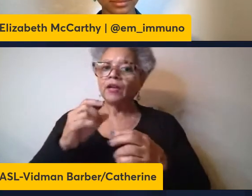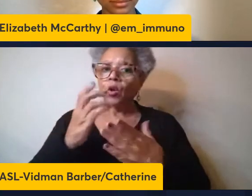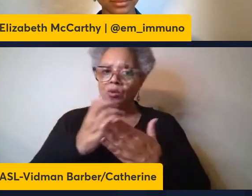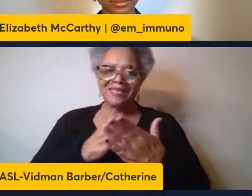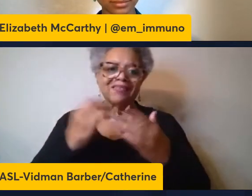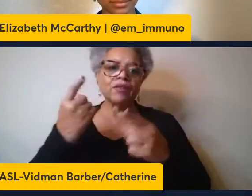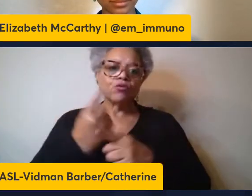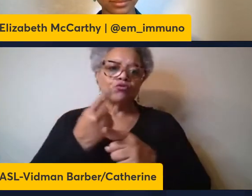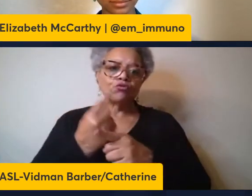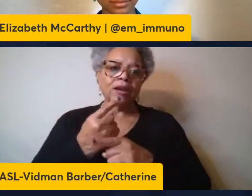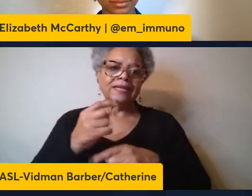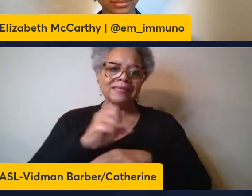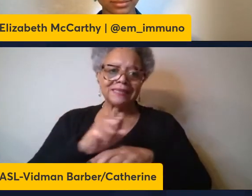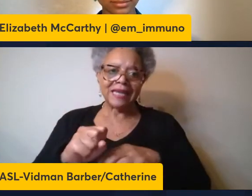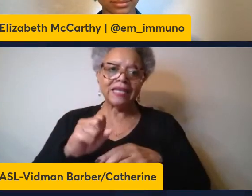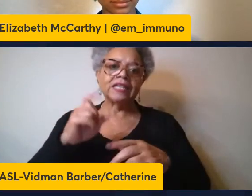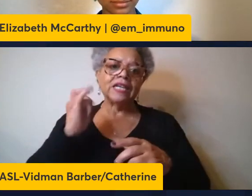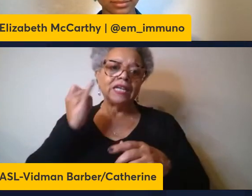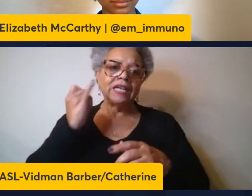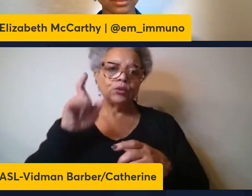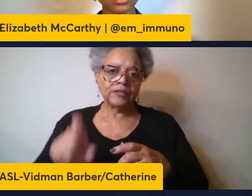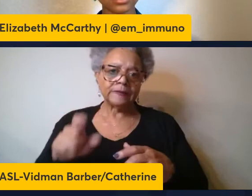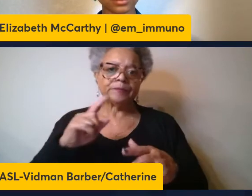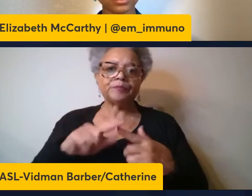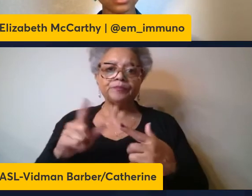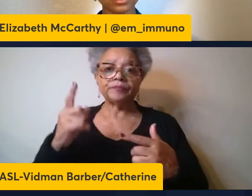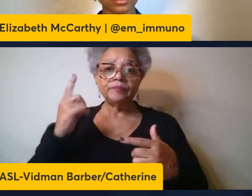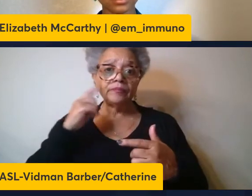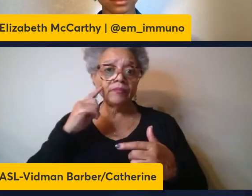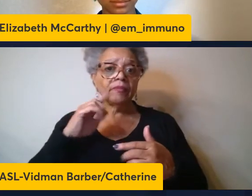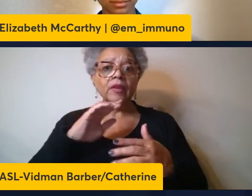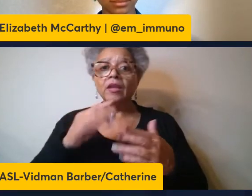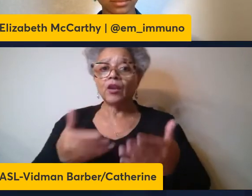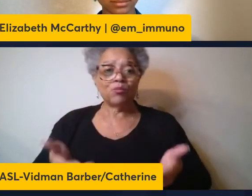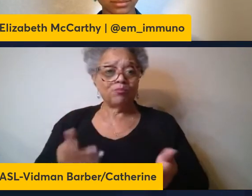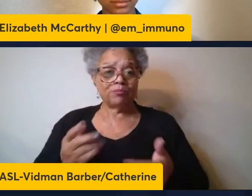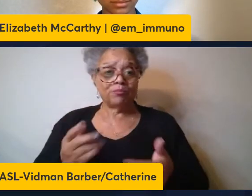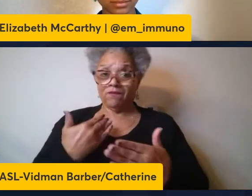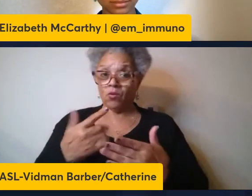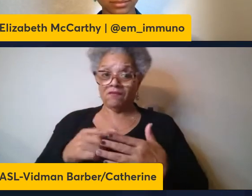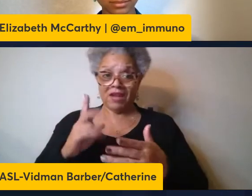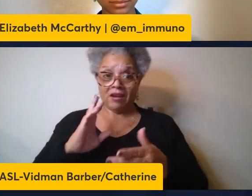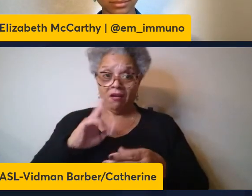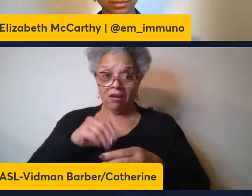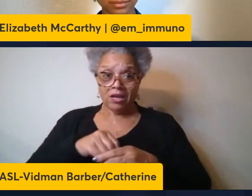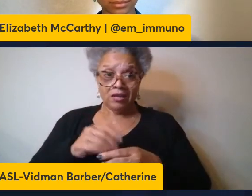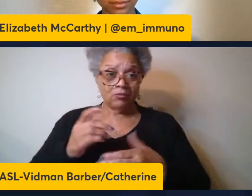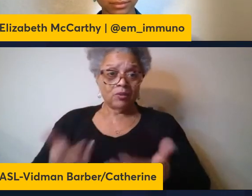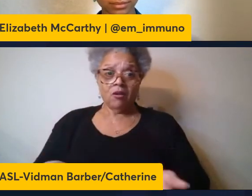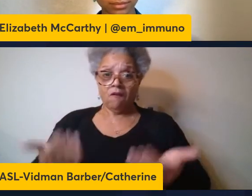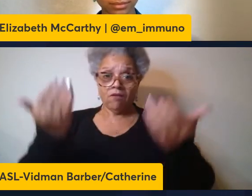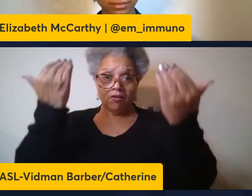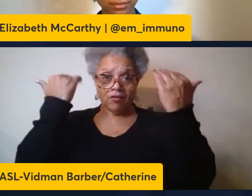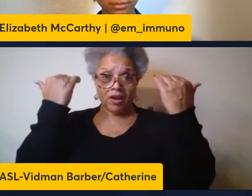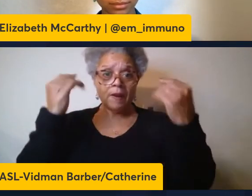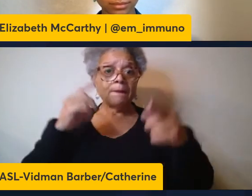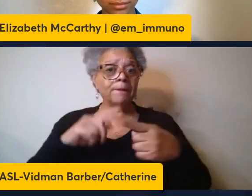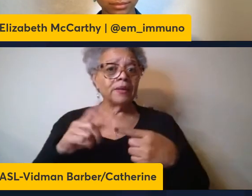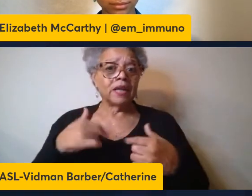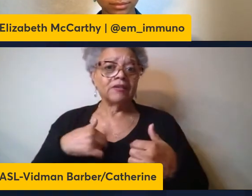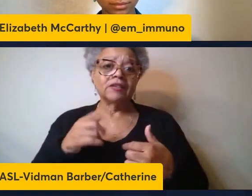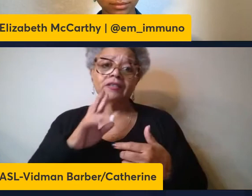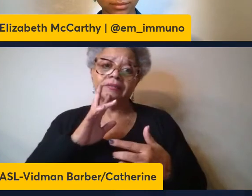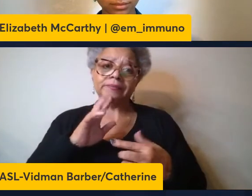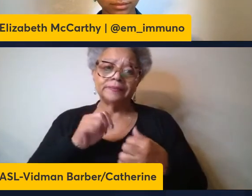is really important, because if I had that a year earlier, I think it would have all gone over my head. And I was really busy at that time doing my thesis and things. So